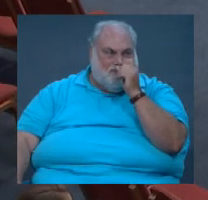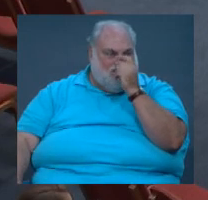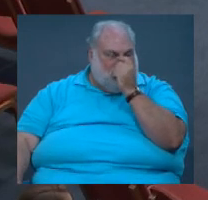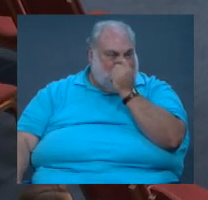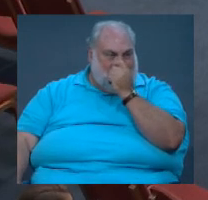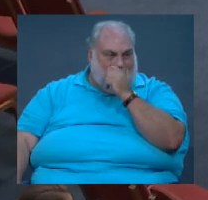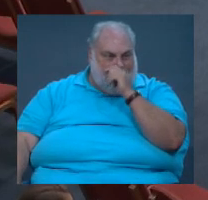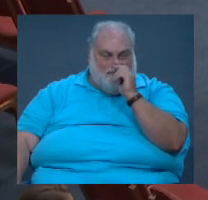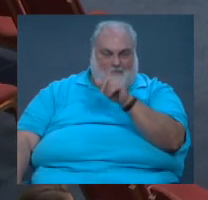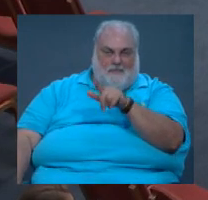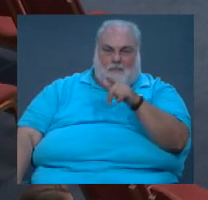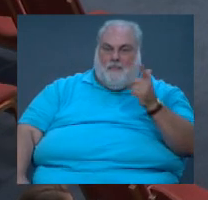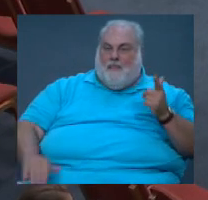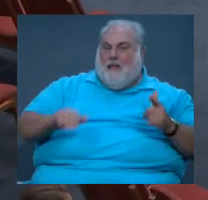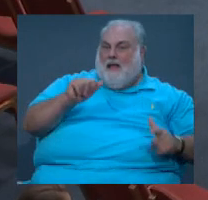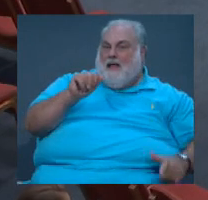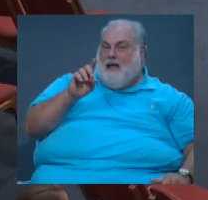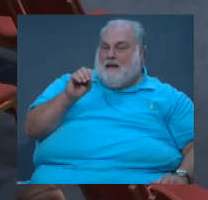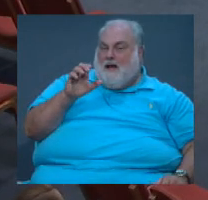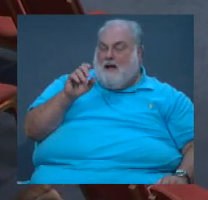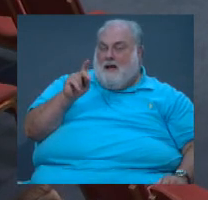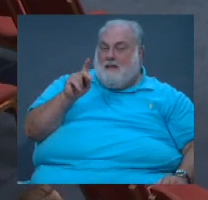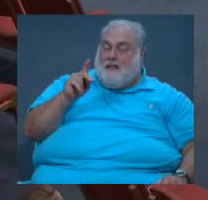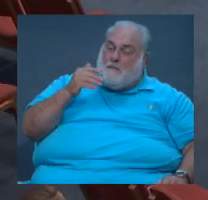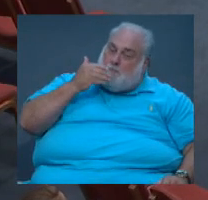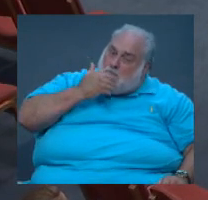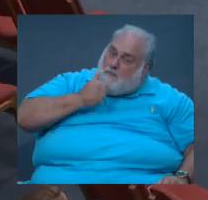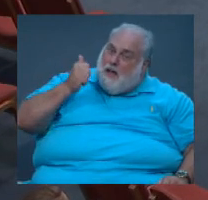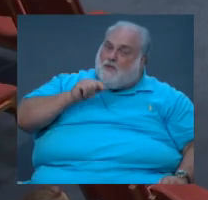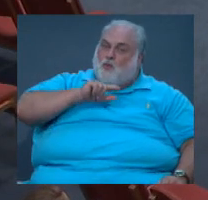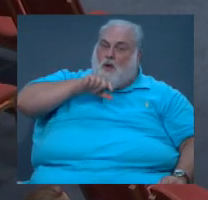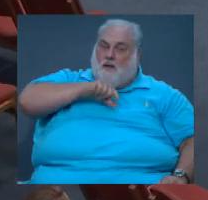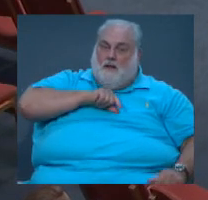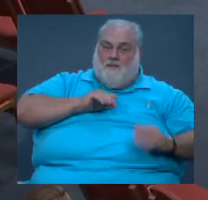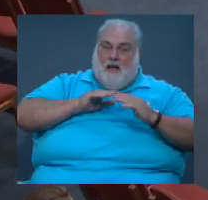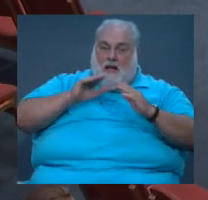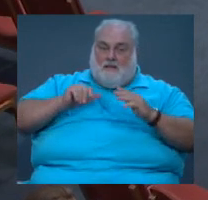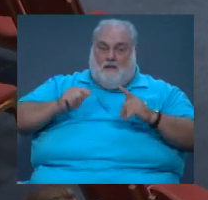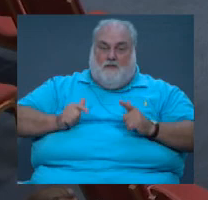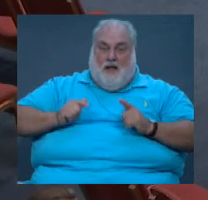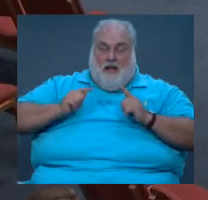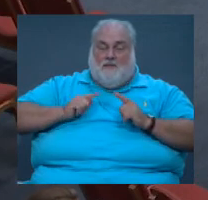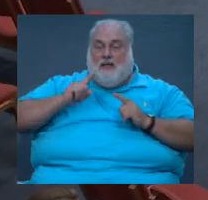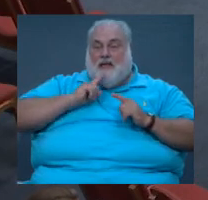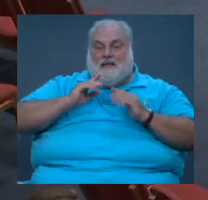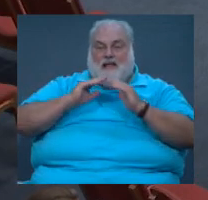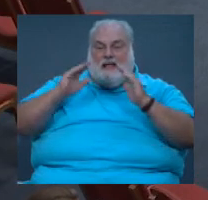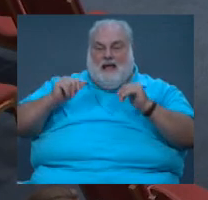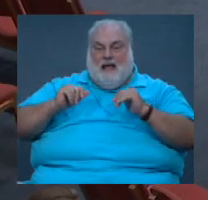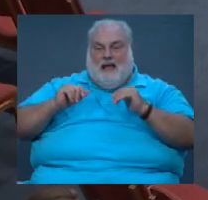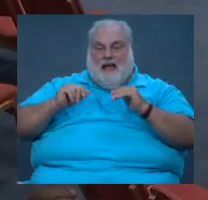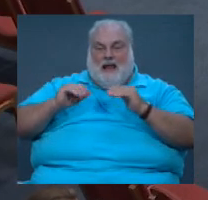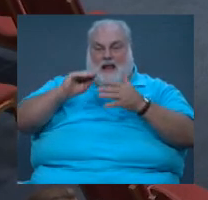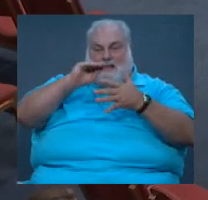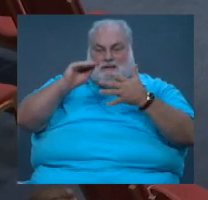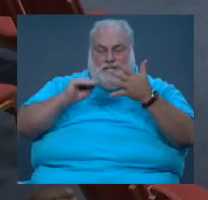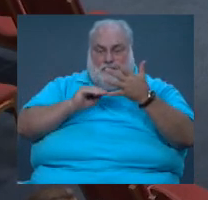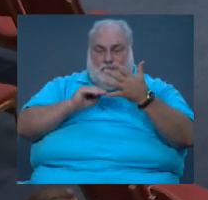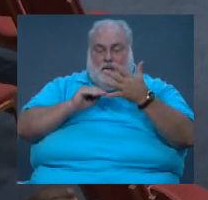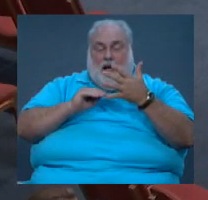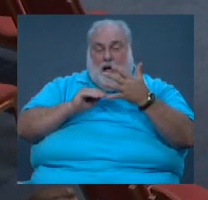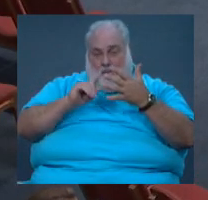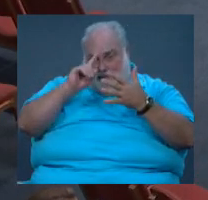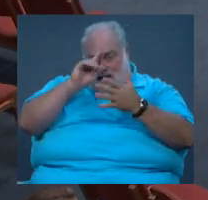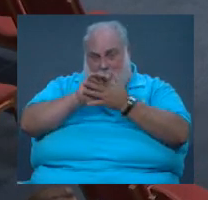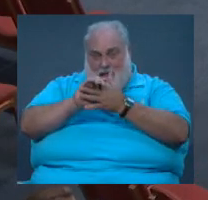done. Director Adcock? I think the highest quality of life is housing, and housing shows up on this list on the bottom. But I